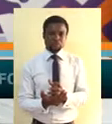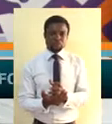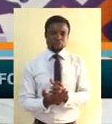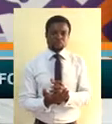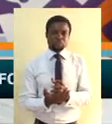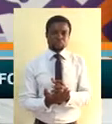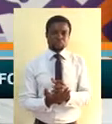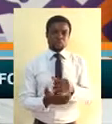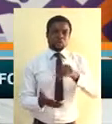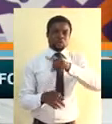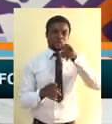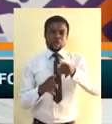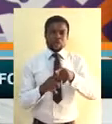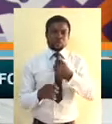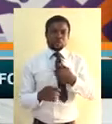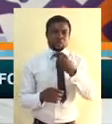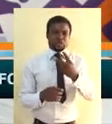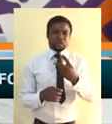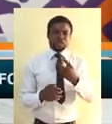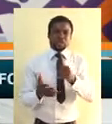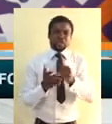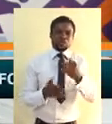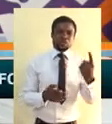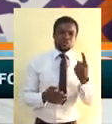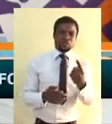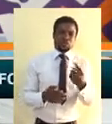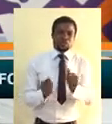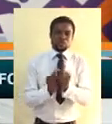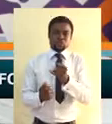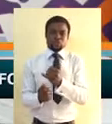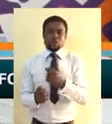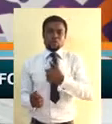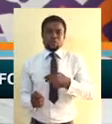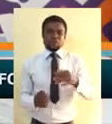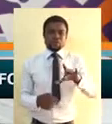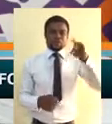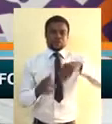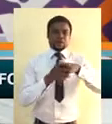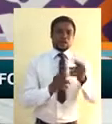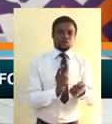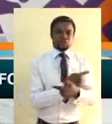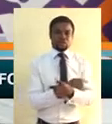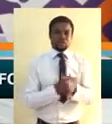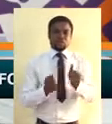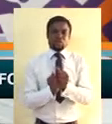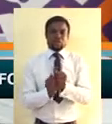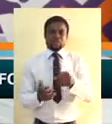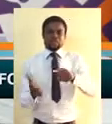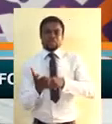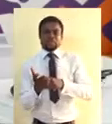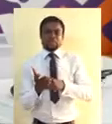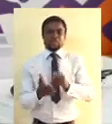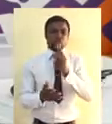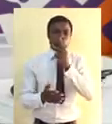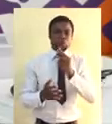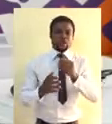your mouth when you breathe out inflates a balloon almost without stress? We're going to find out today with this water